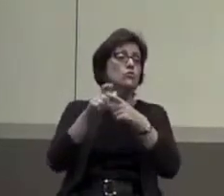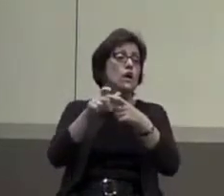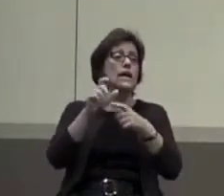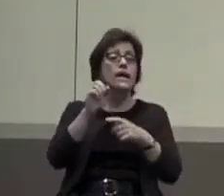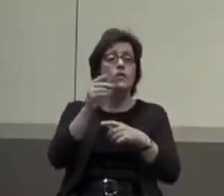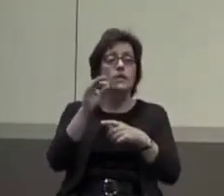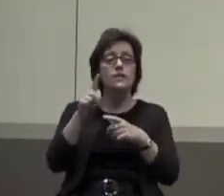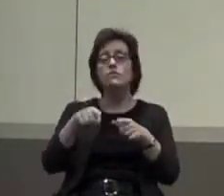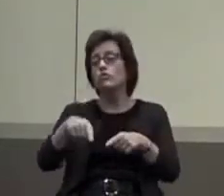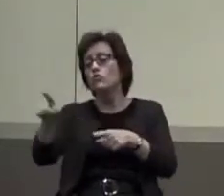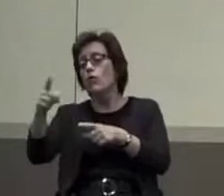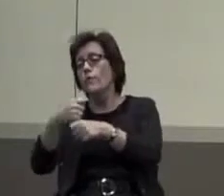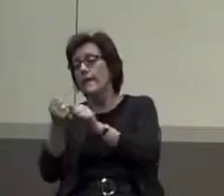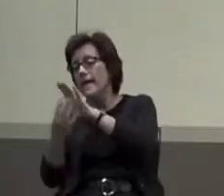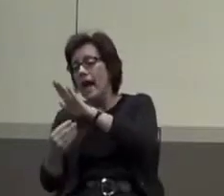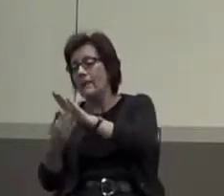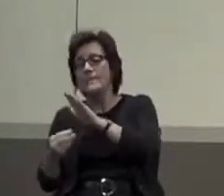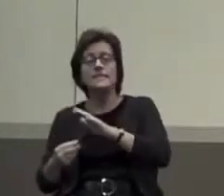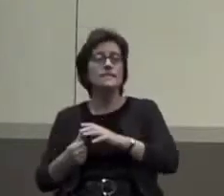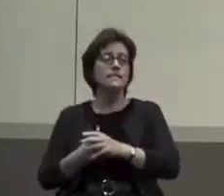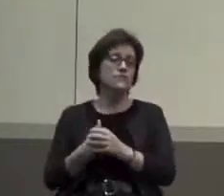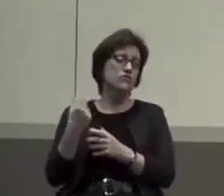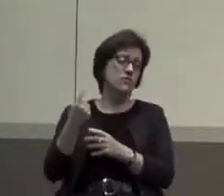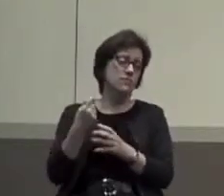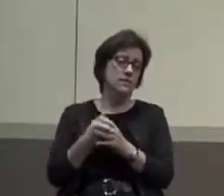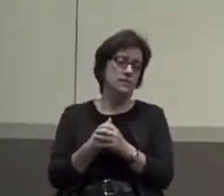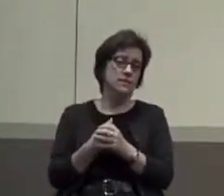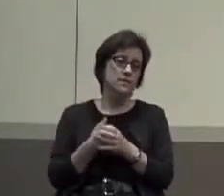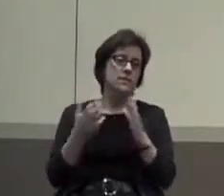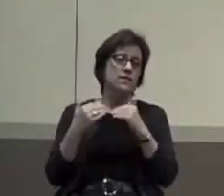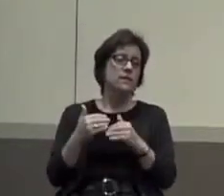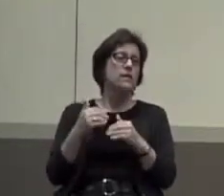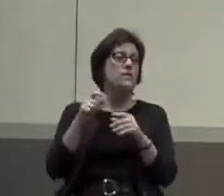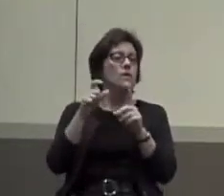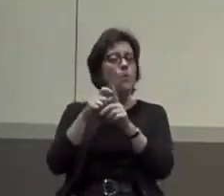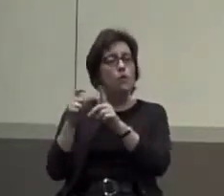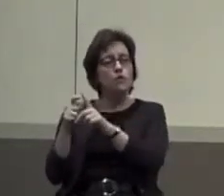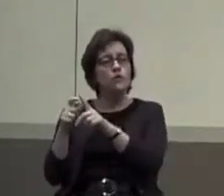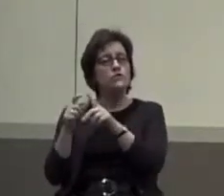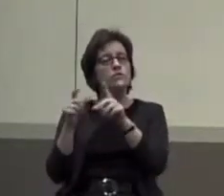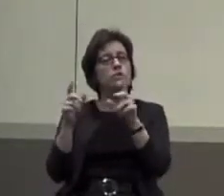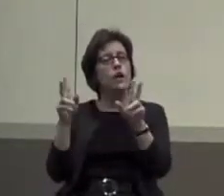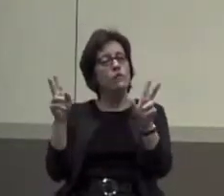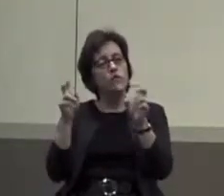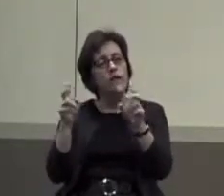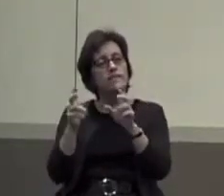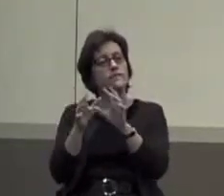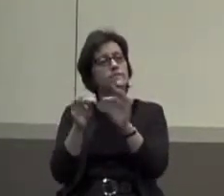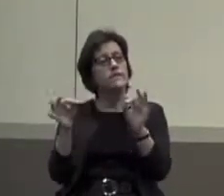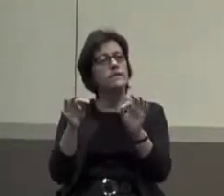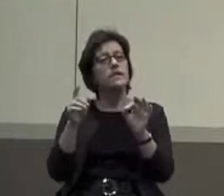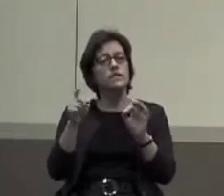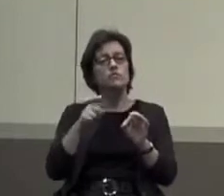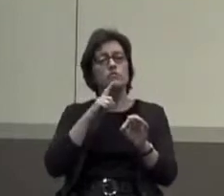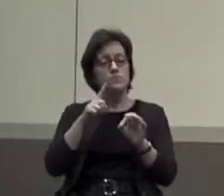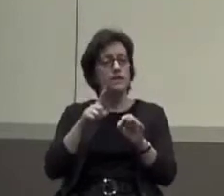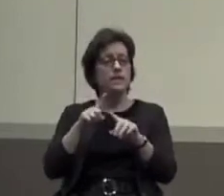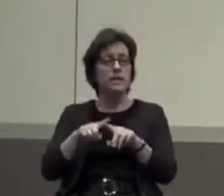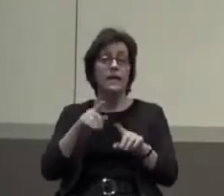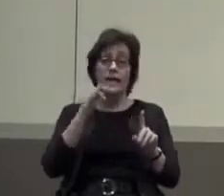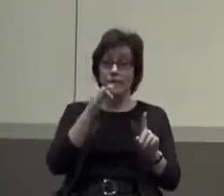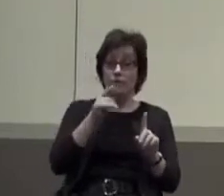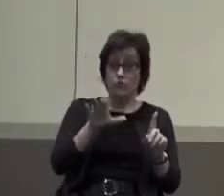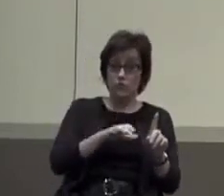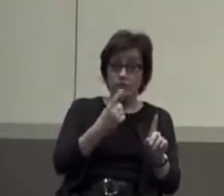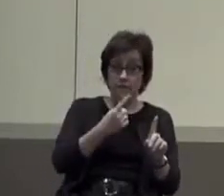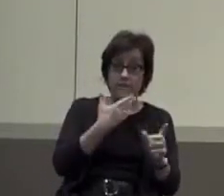or something. And then words and phrases. As always, the praise should be contingent, so if you do something good,